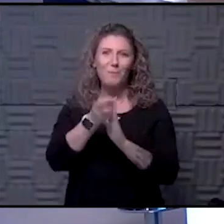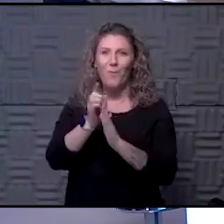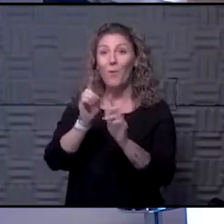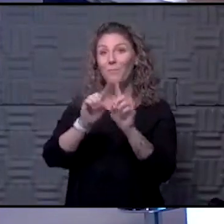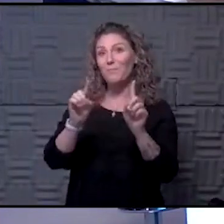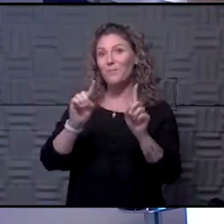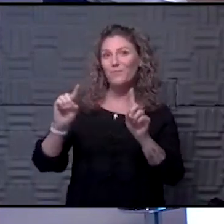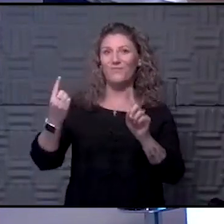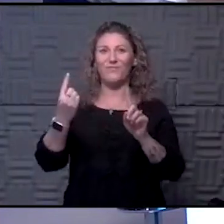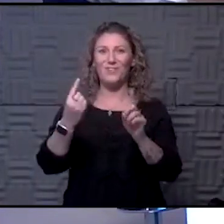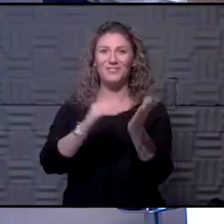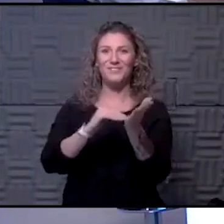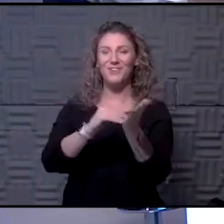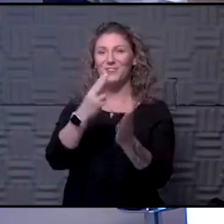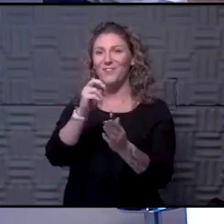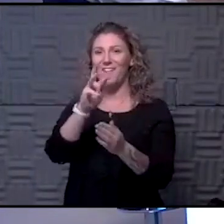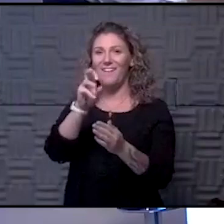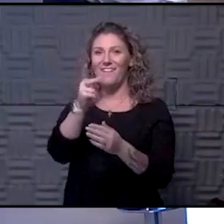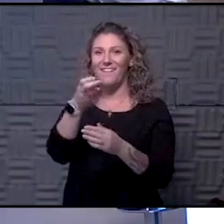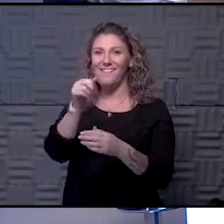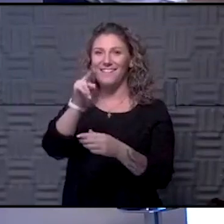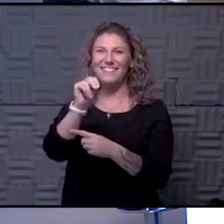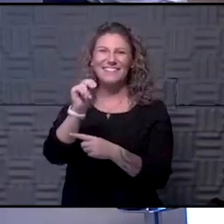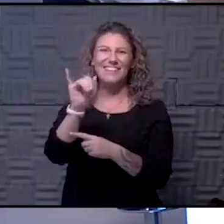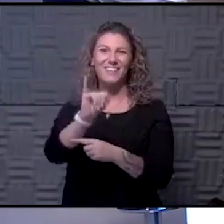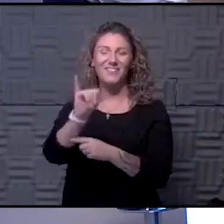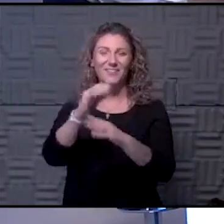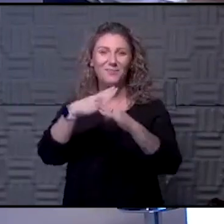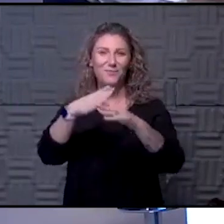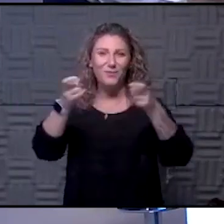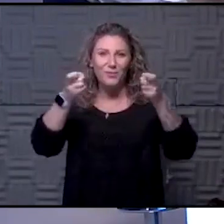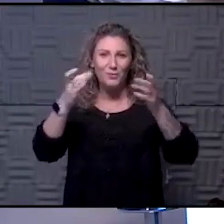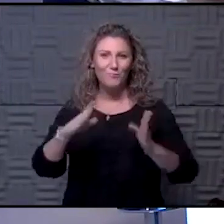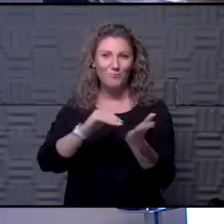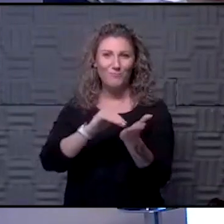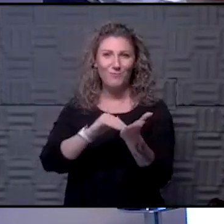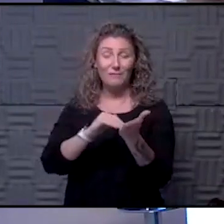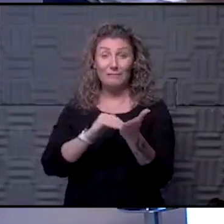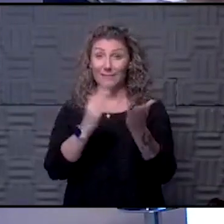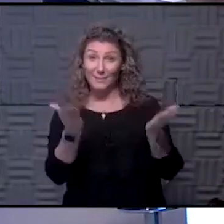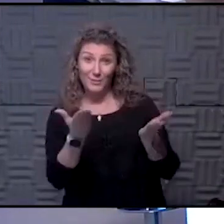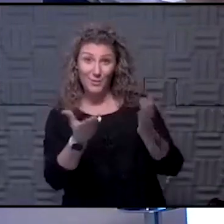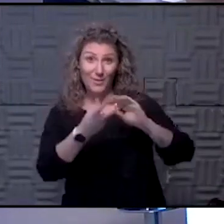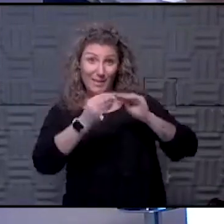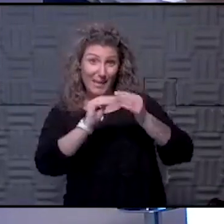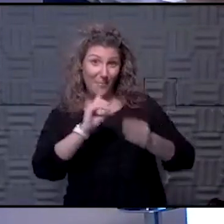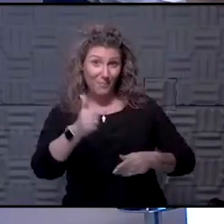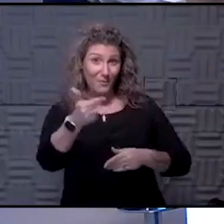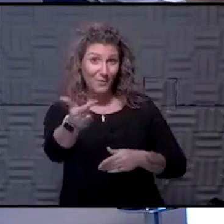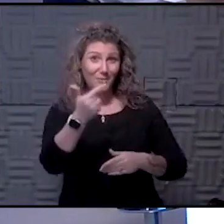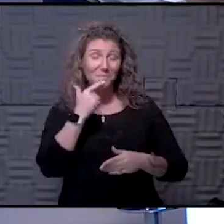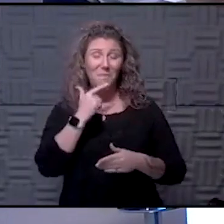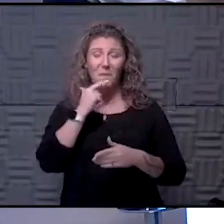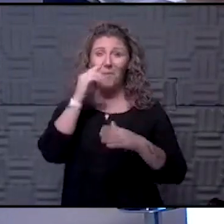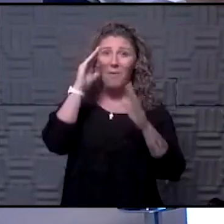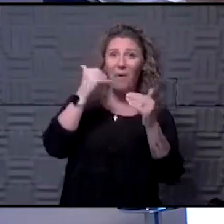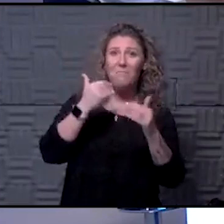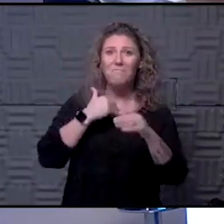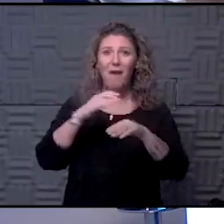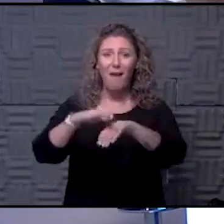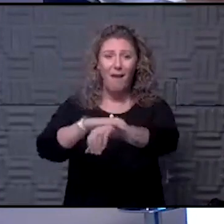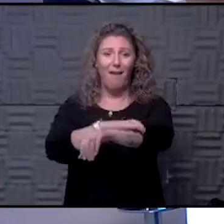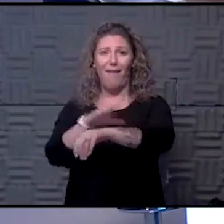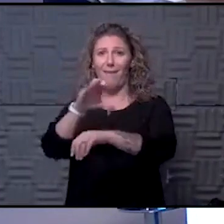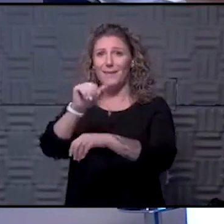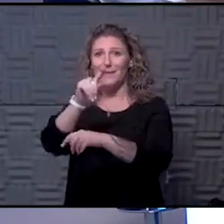Hawkinson, Medical Director of Infection Prevention and Control, is here with our numbers. Yeah. I hope my cast is not too distracting. We might as well